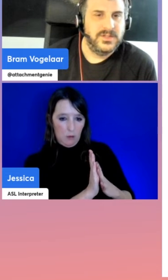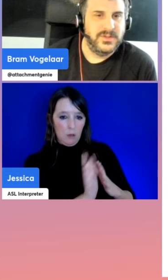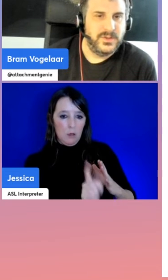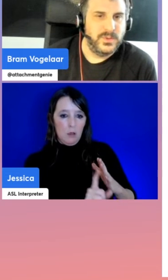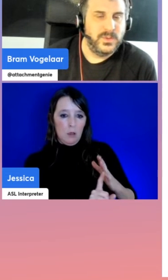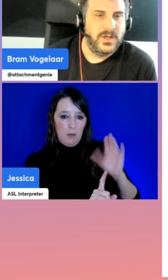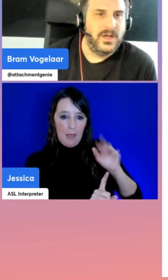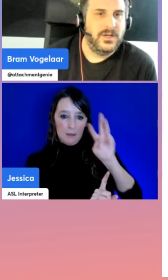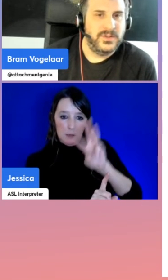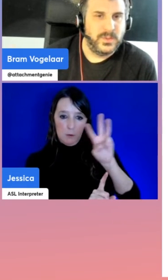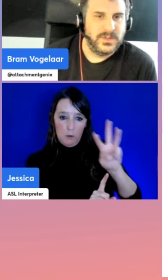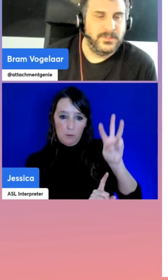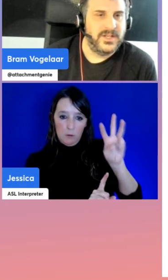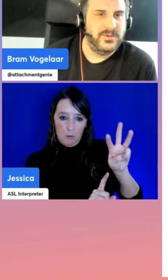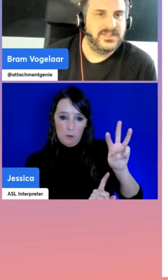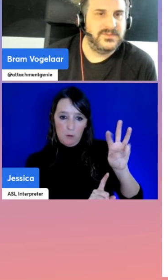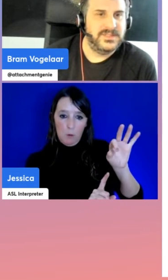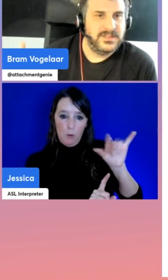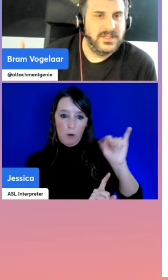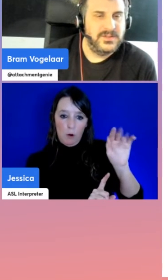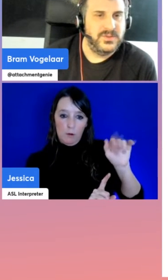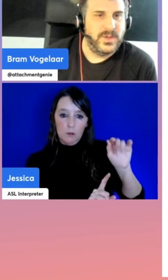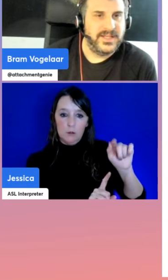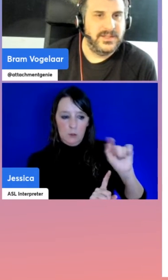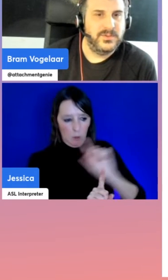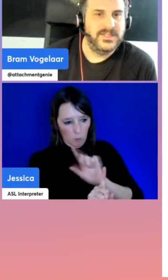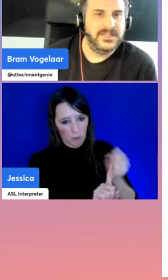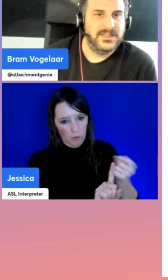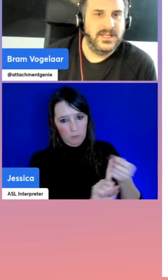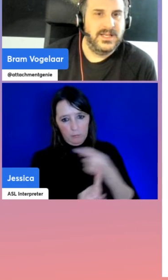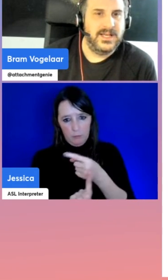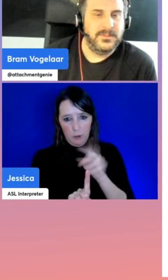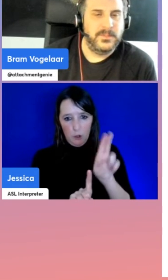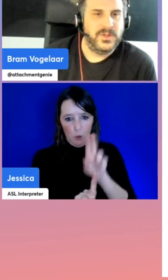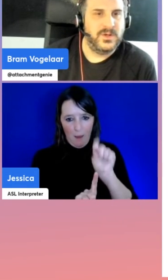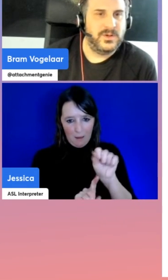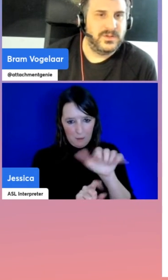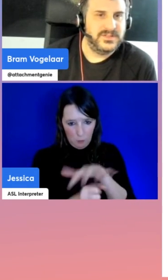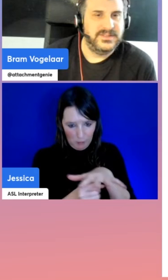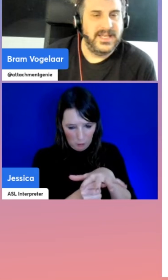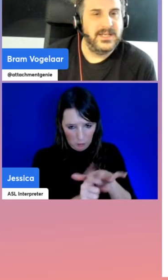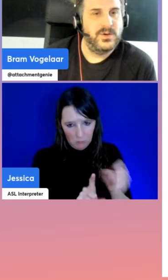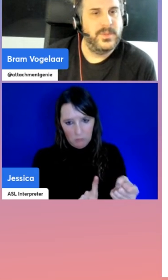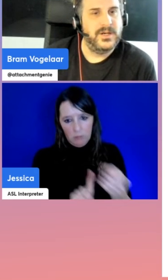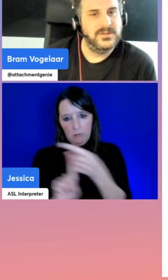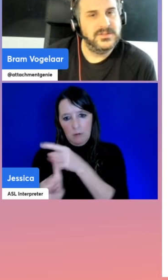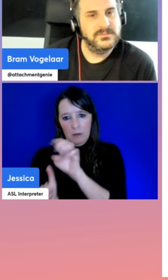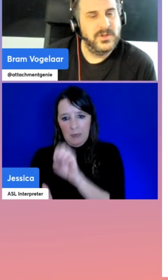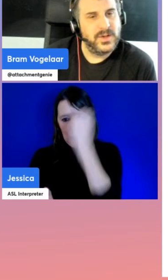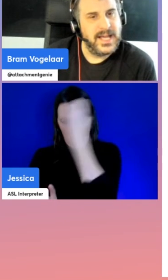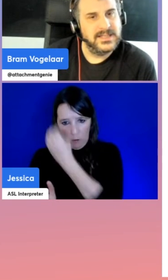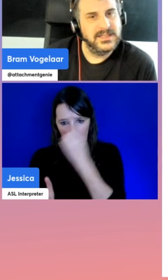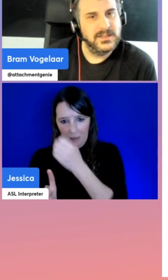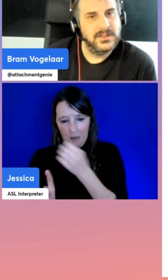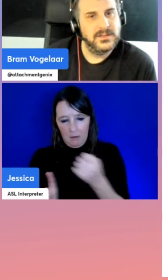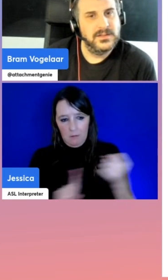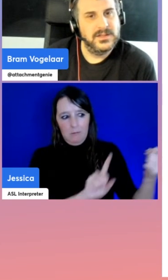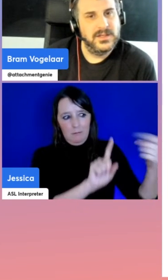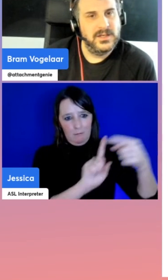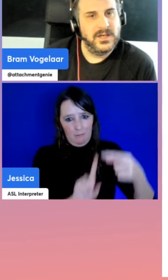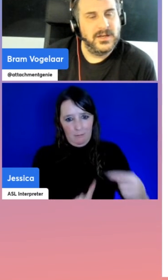www.loremipsum.io to my US region, to my EU region, and because they know about